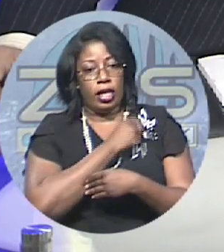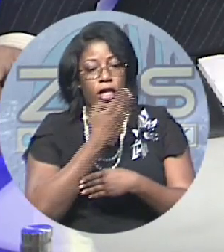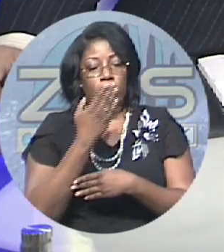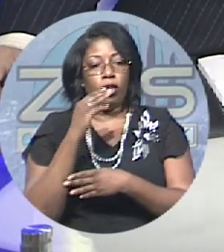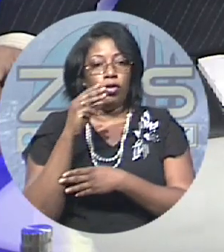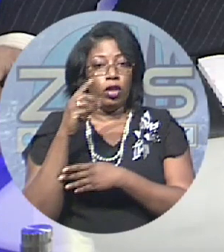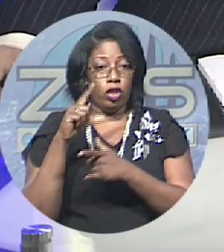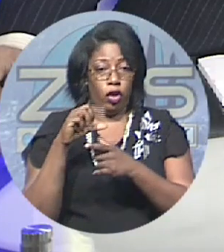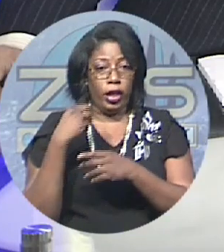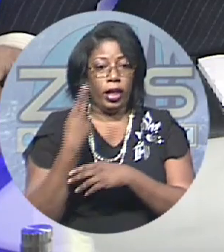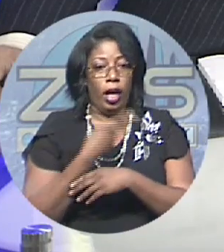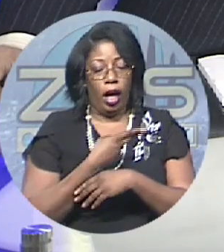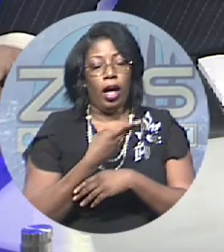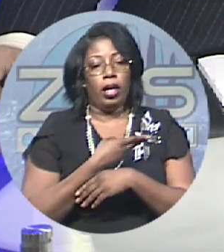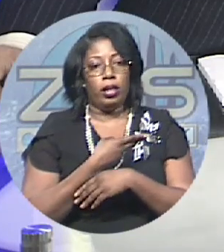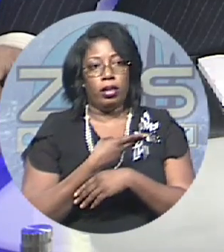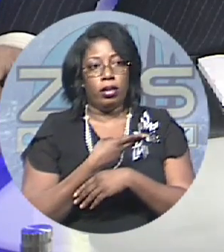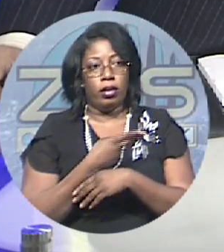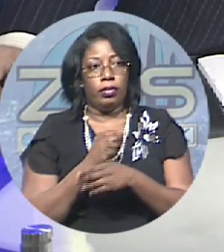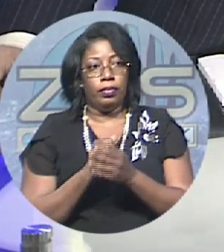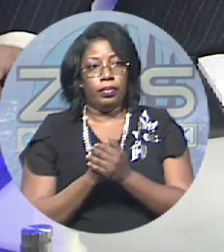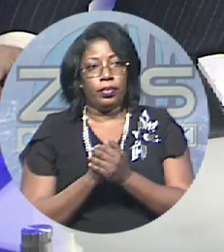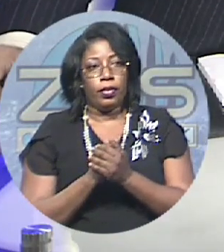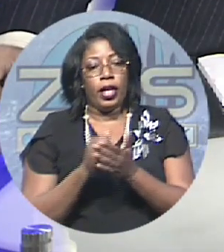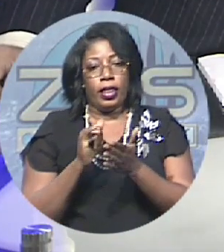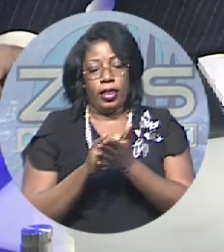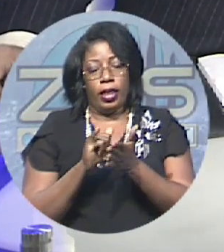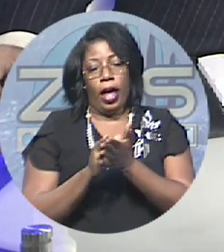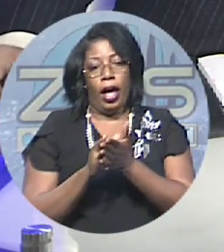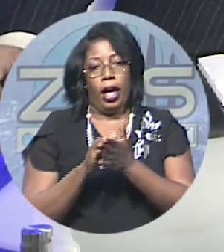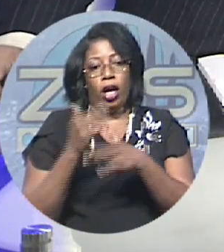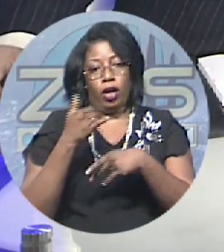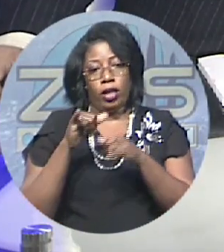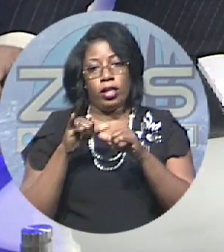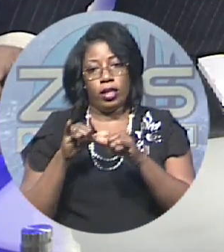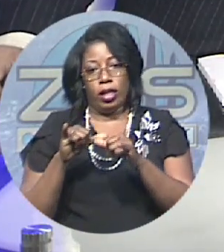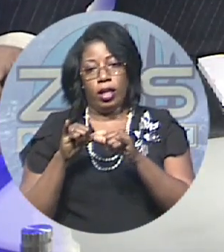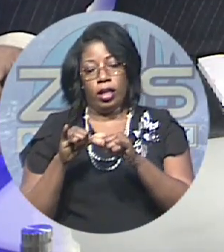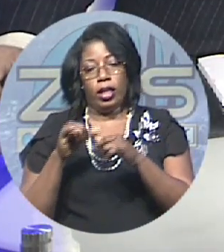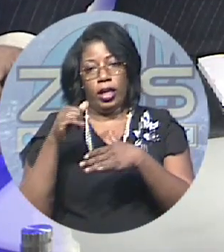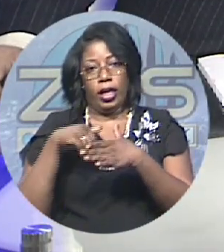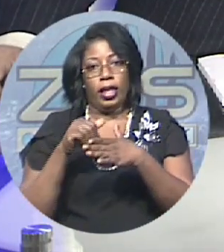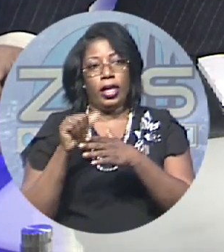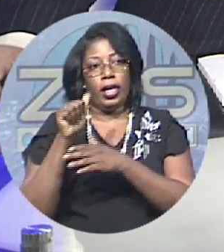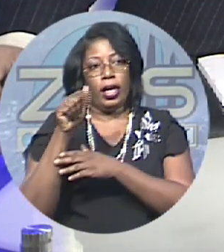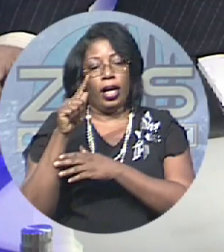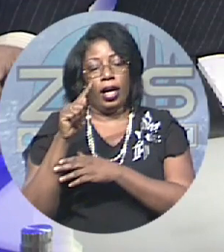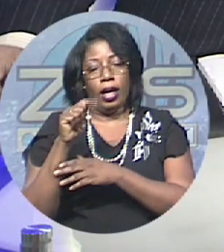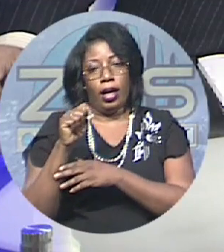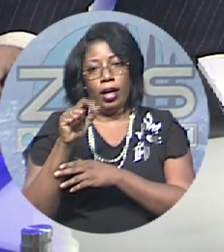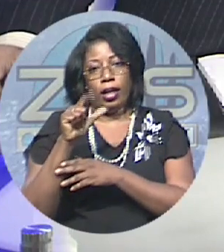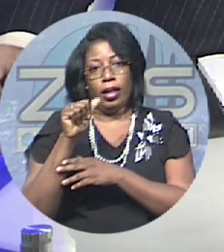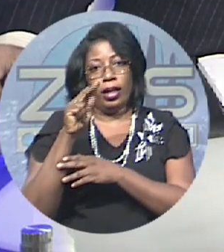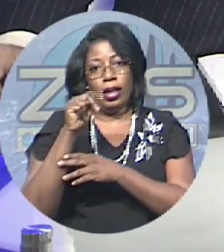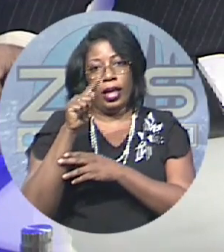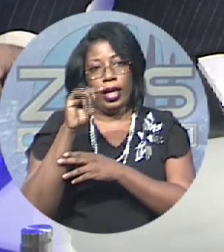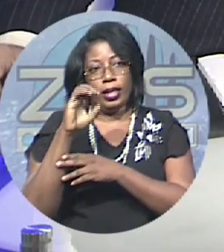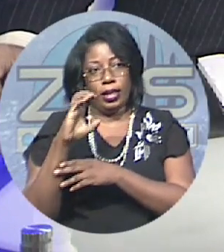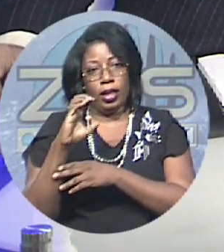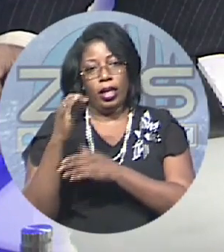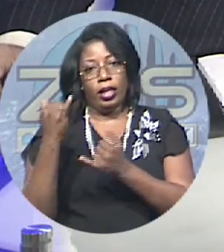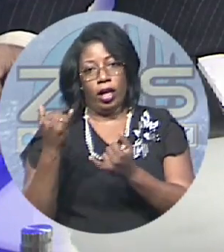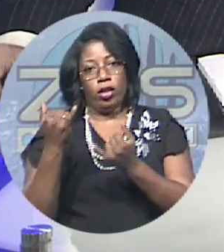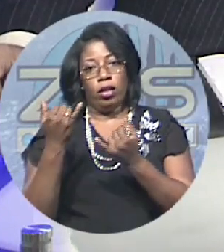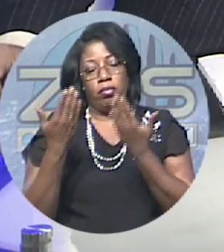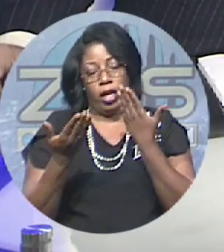joining us tonight. Joaquin is still twisting in the Atlantic, heading for Europe. And even though it's a little early, we may want to start paying attention